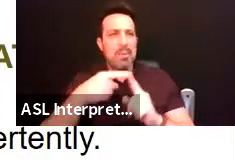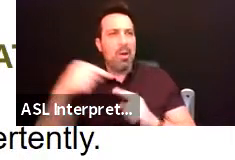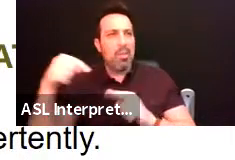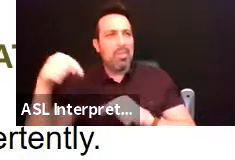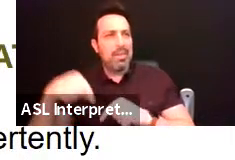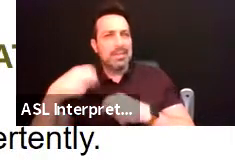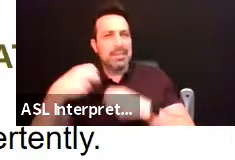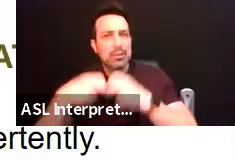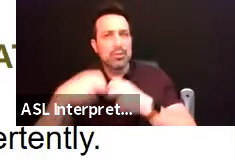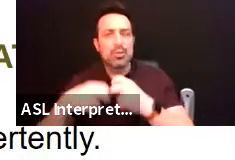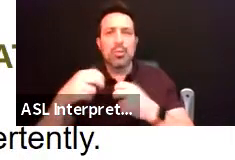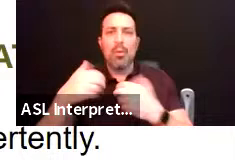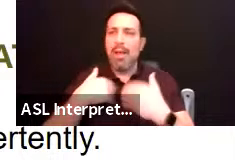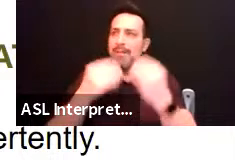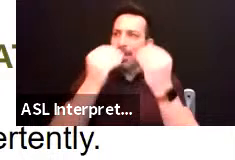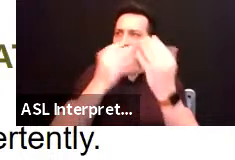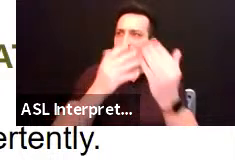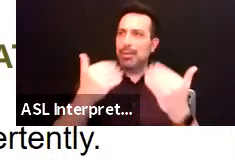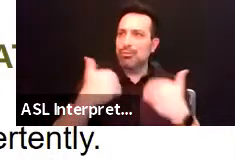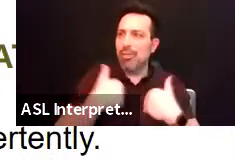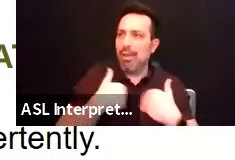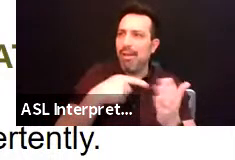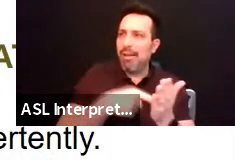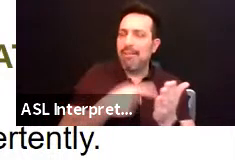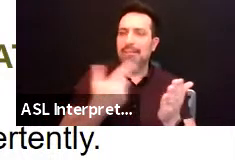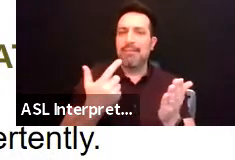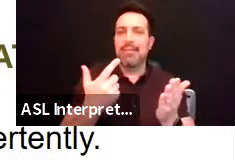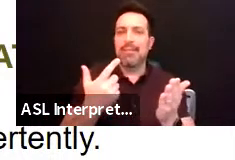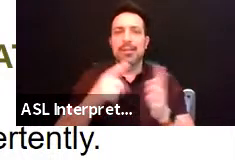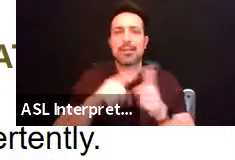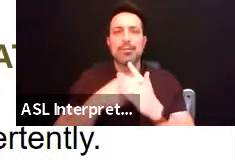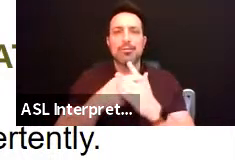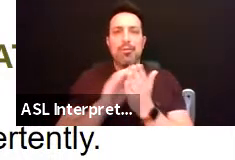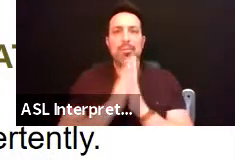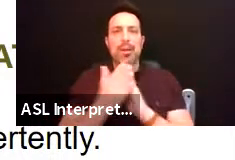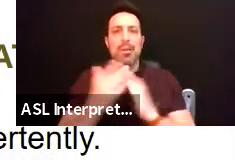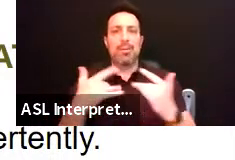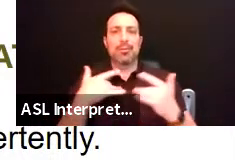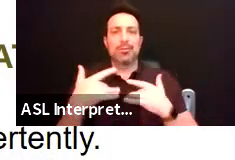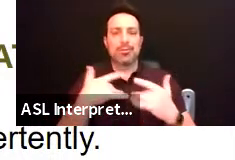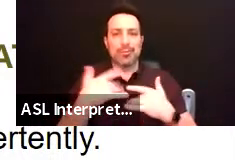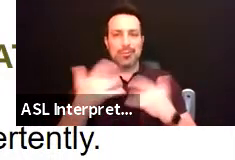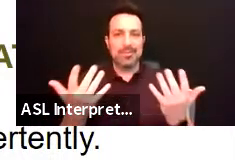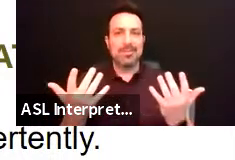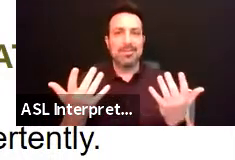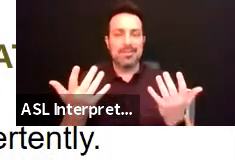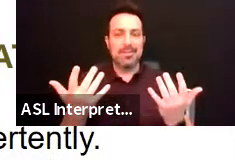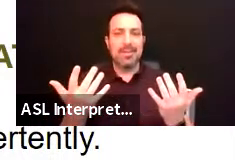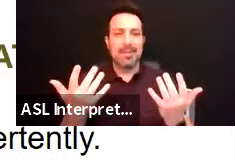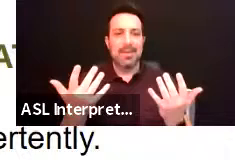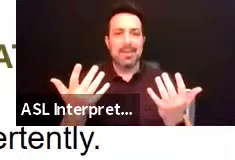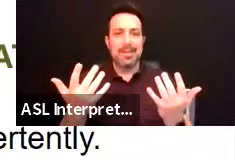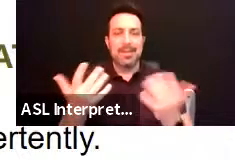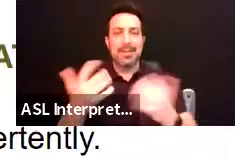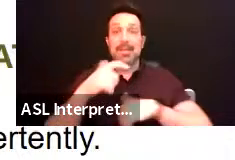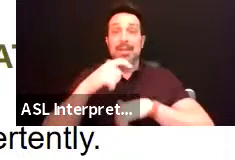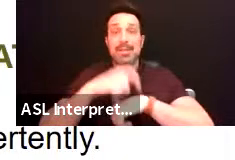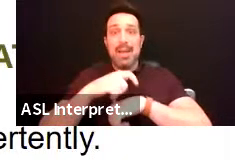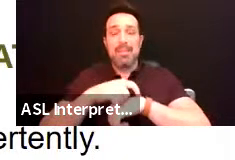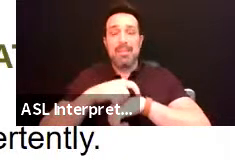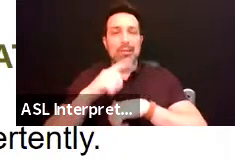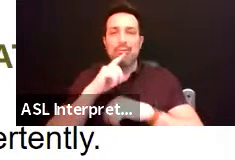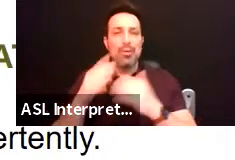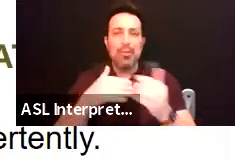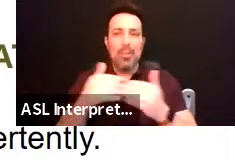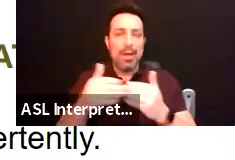issue? Or here's information I have. And we start to get concerned that that could be, the timing doesn't